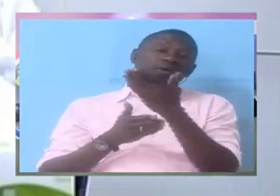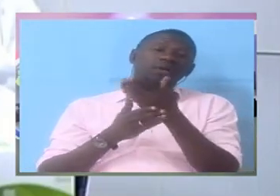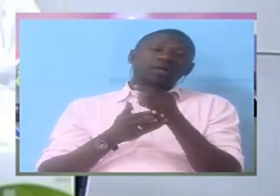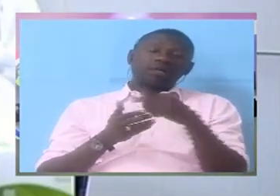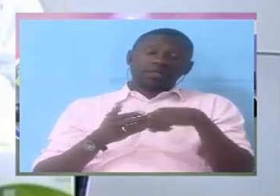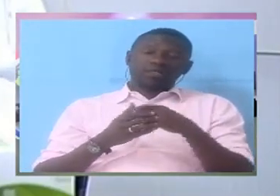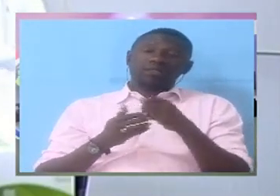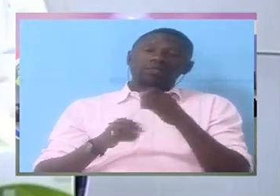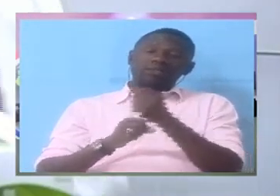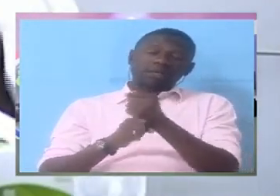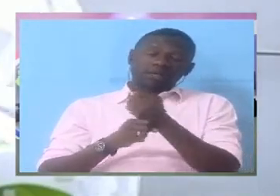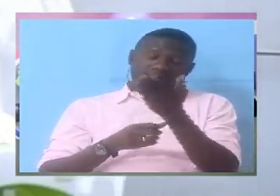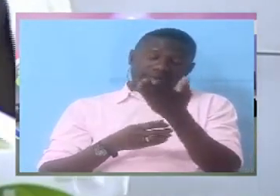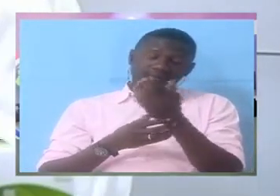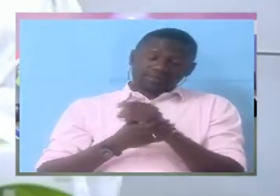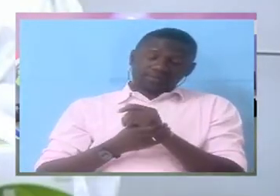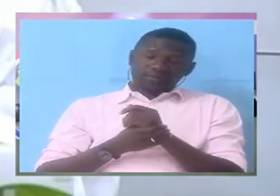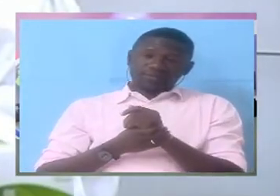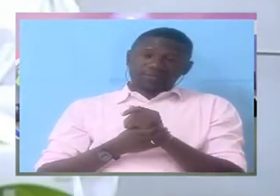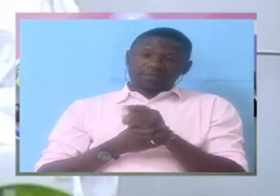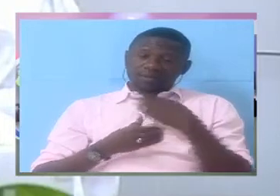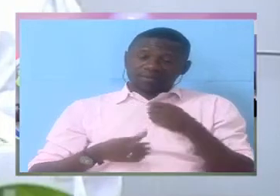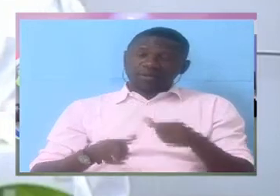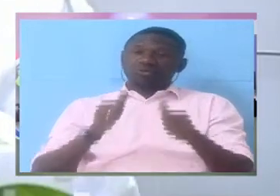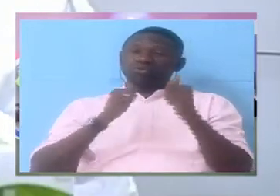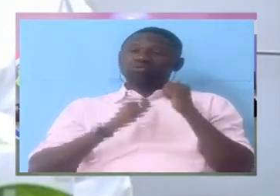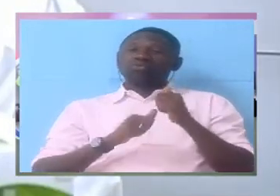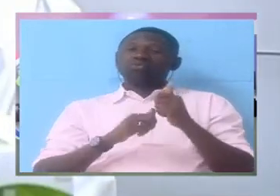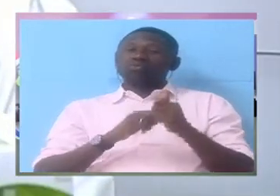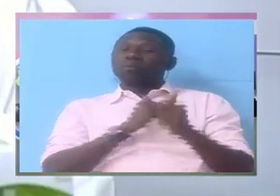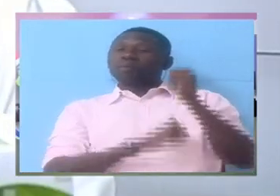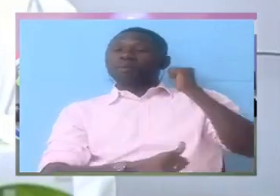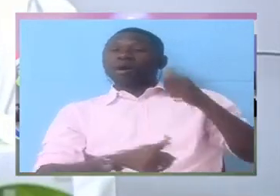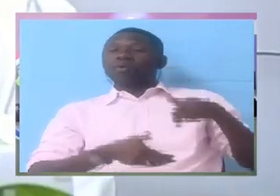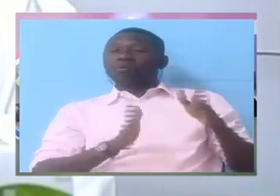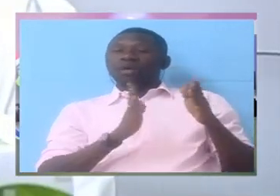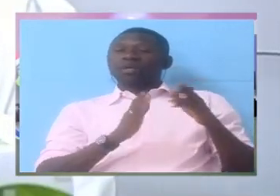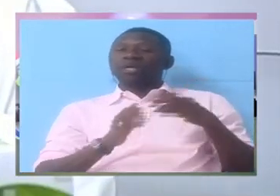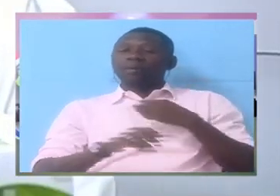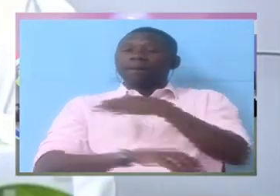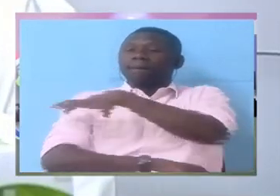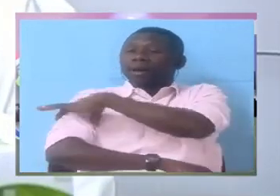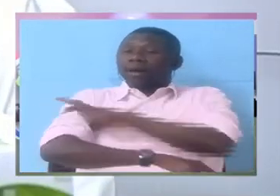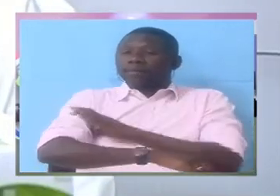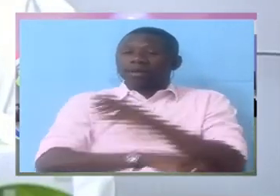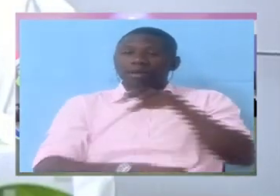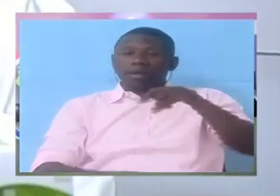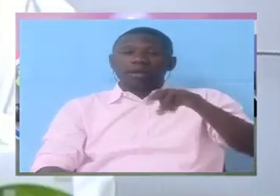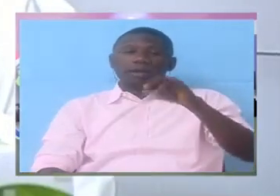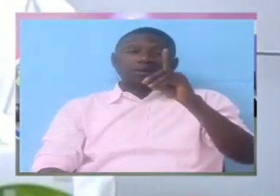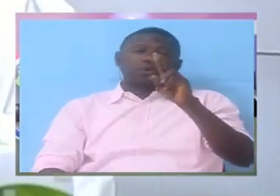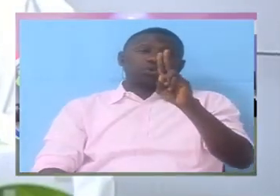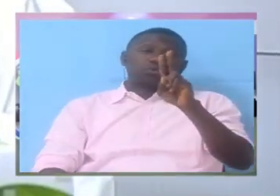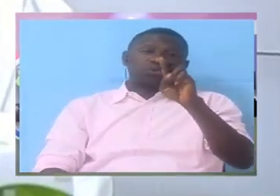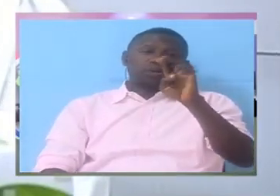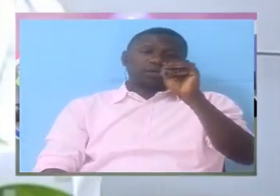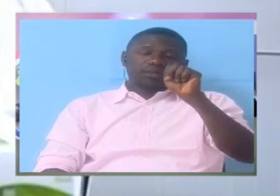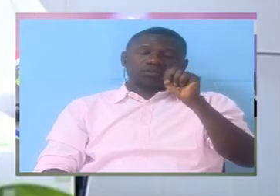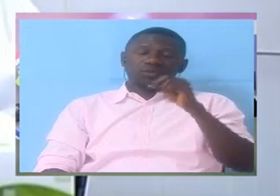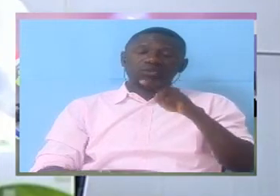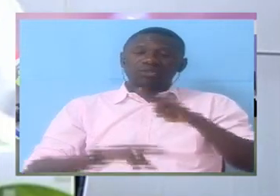Captain Dur was living somewhere around Radio Gambia. Captain Dur atebe sirin dulale to Radio Gambia